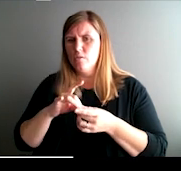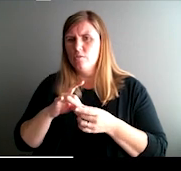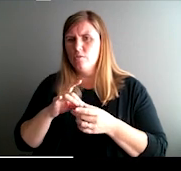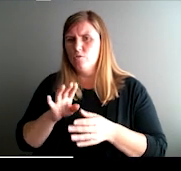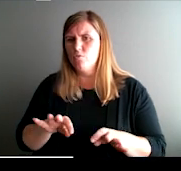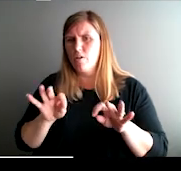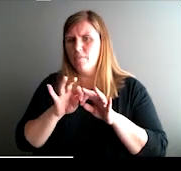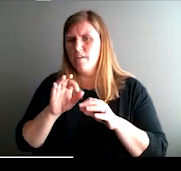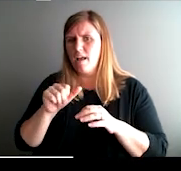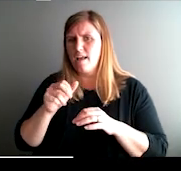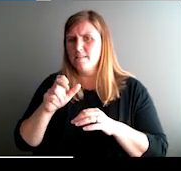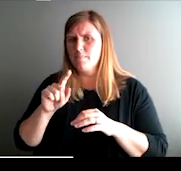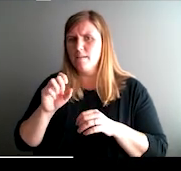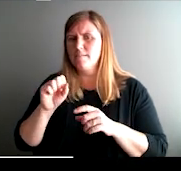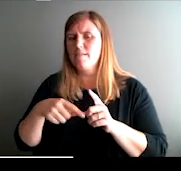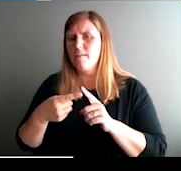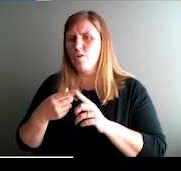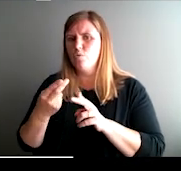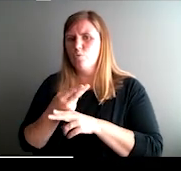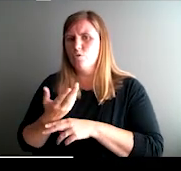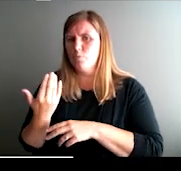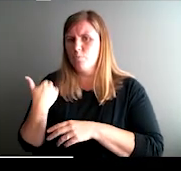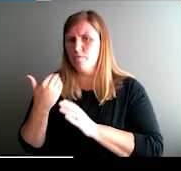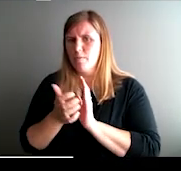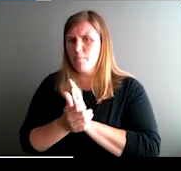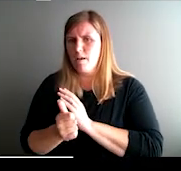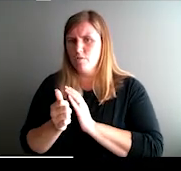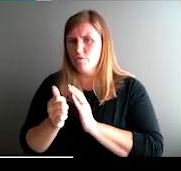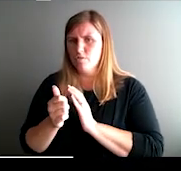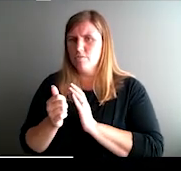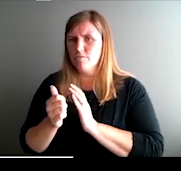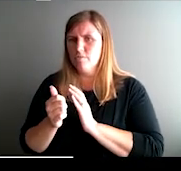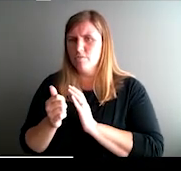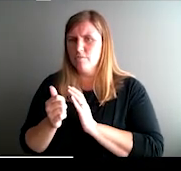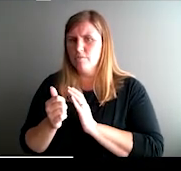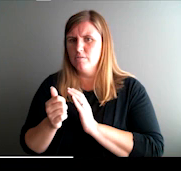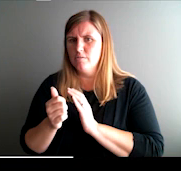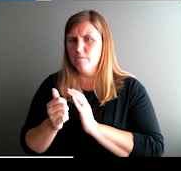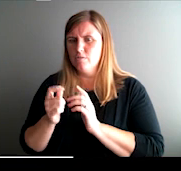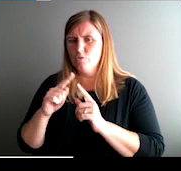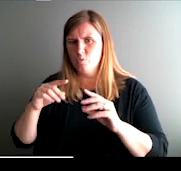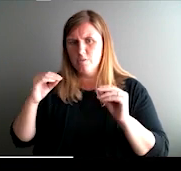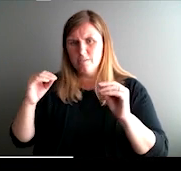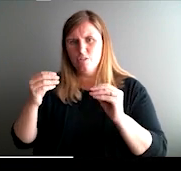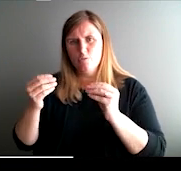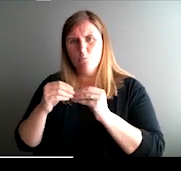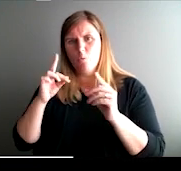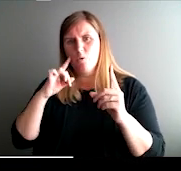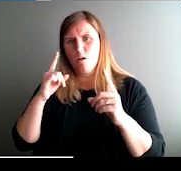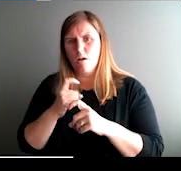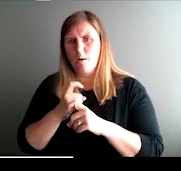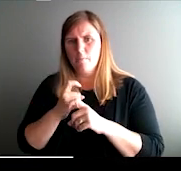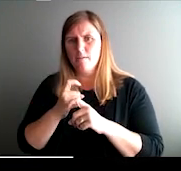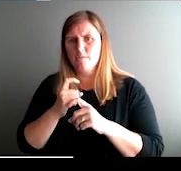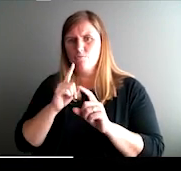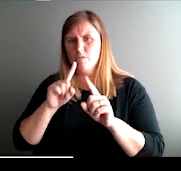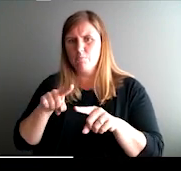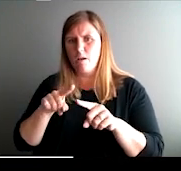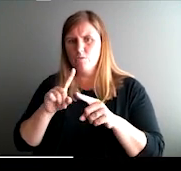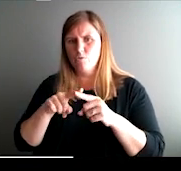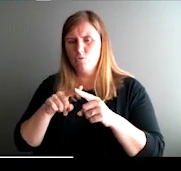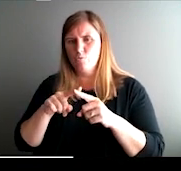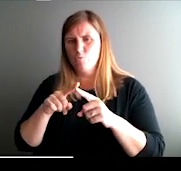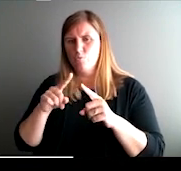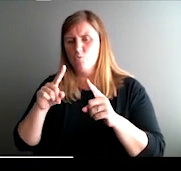aspects, then you can use those previously mastered skills to teach more complex responses to